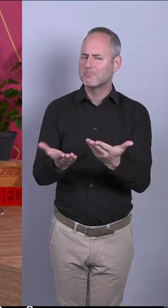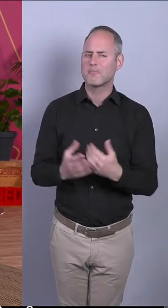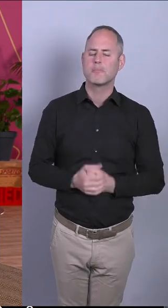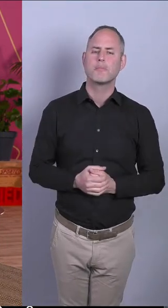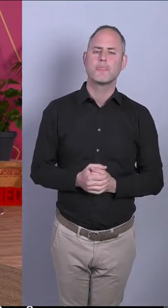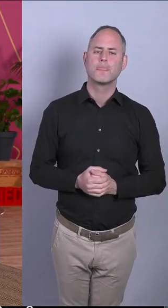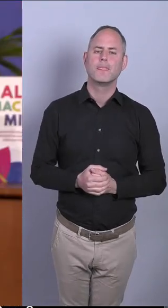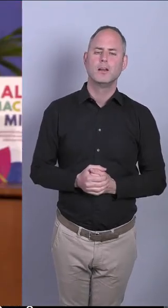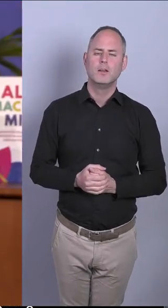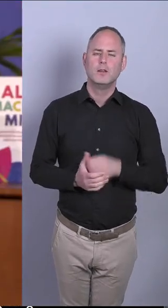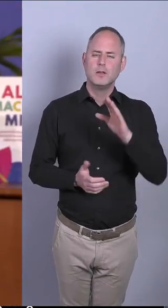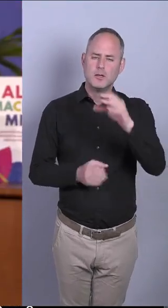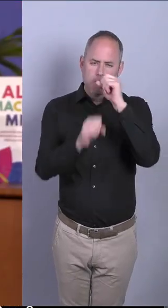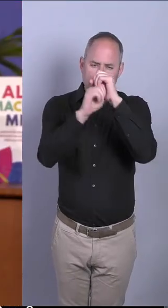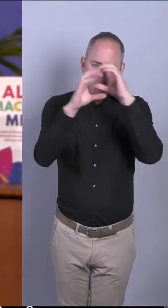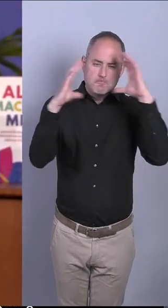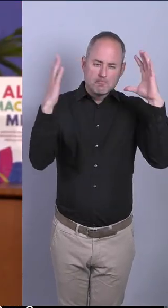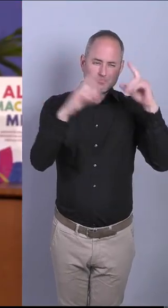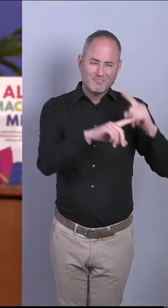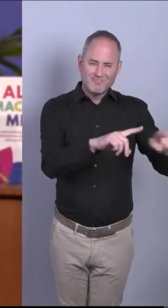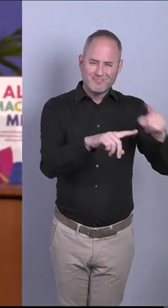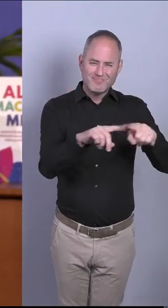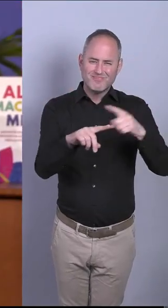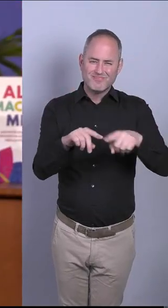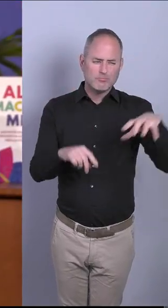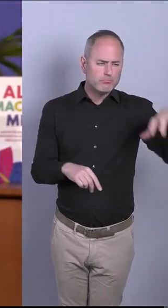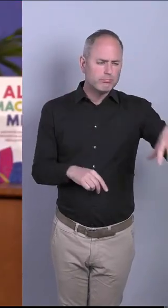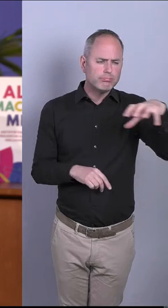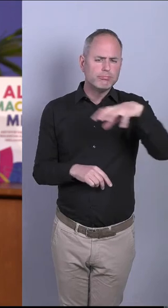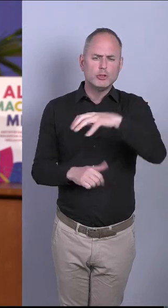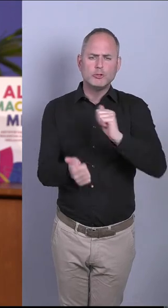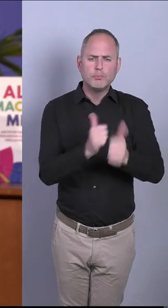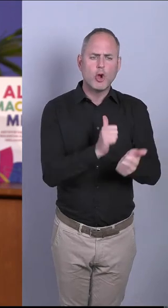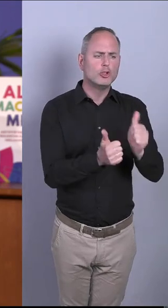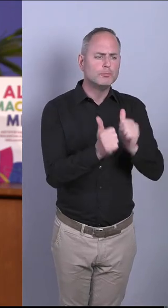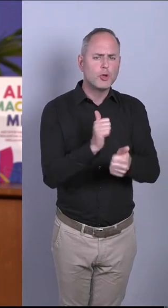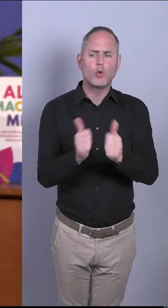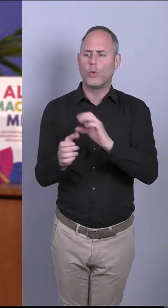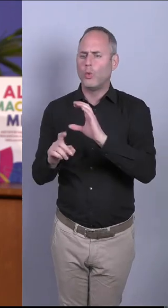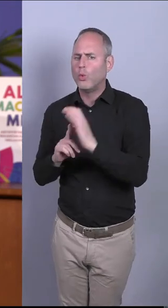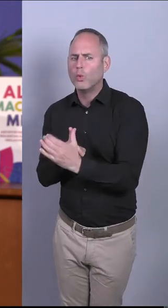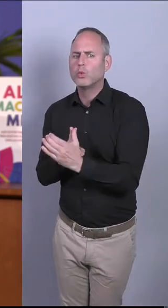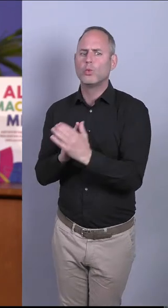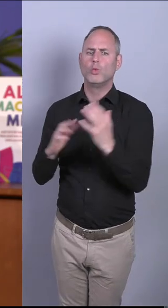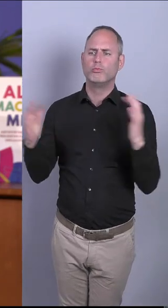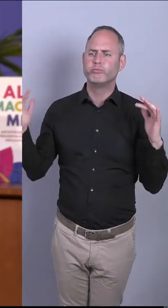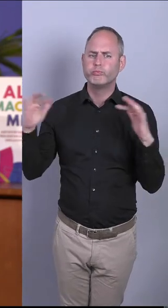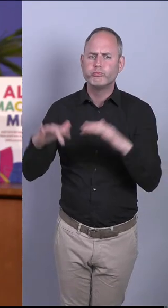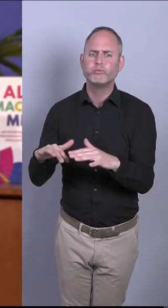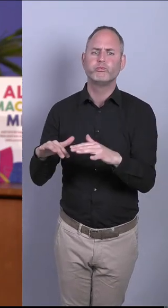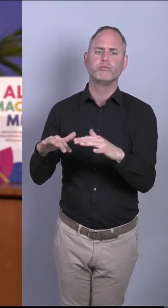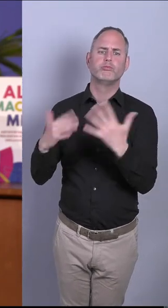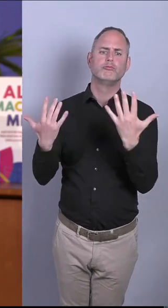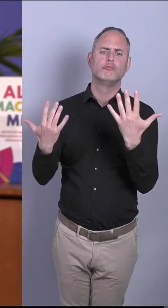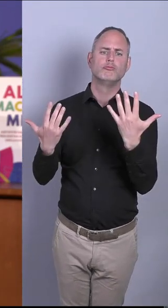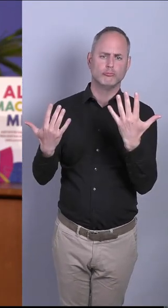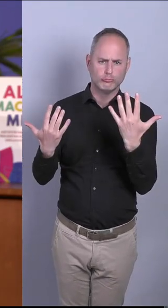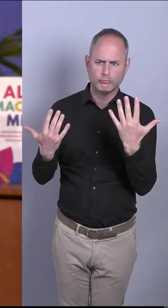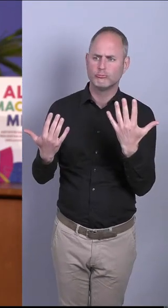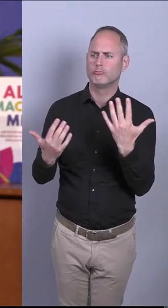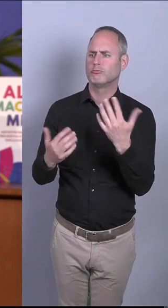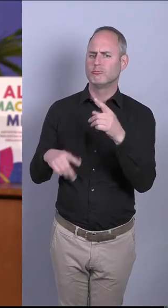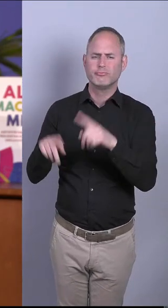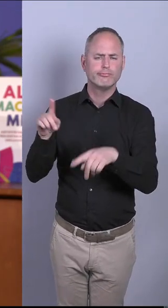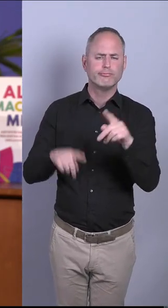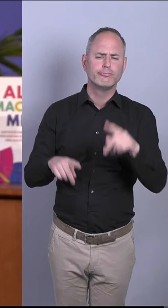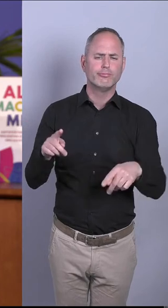there are so many volunteers from different areas. It's not only that the volunteers are from sports. They're also in culture